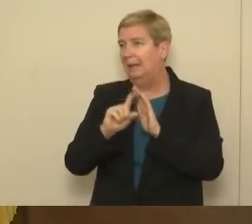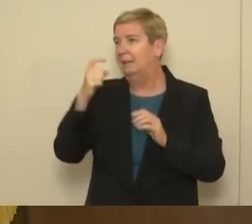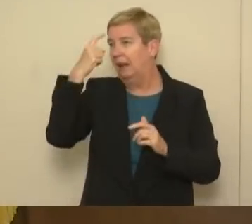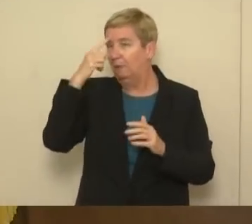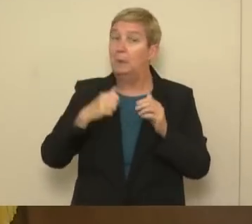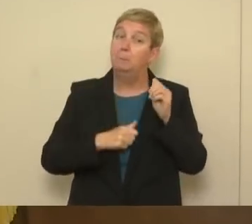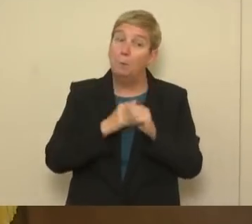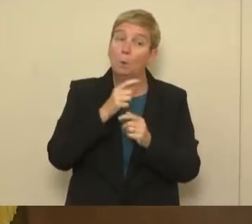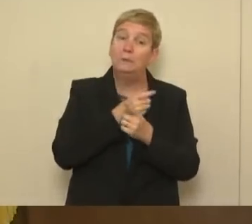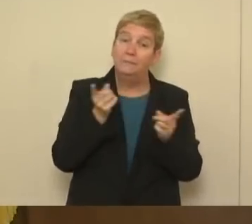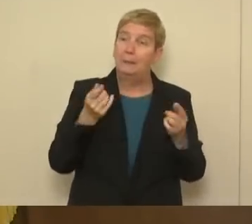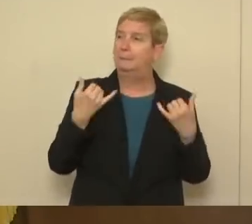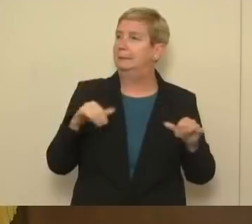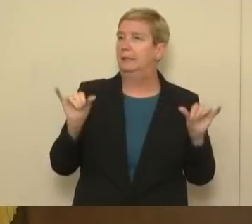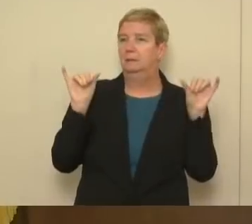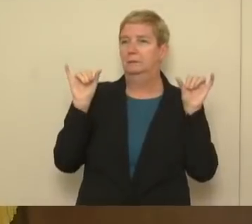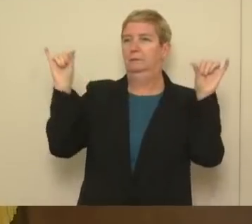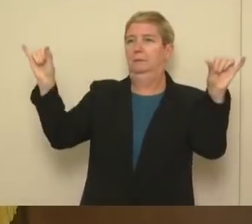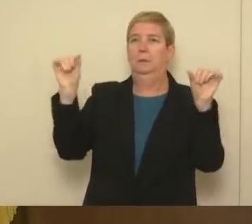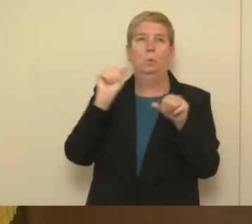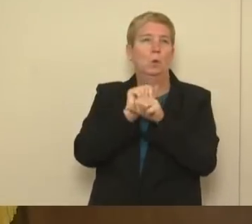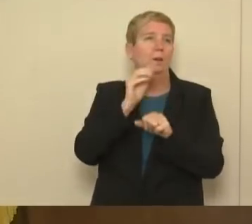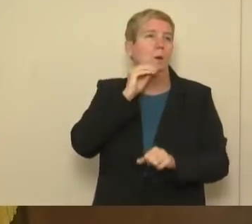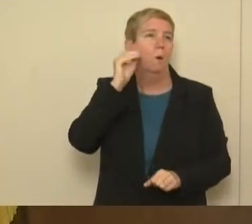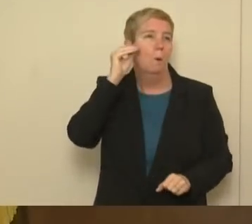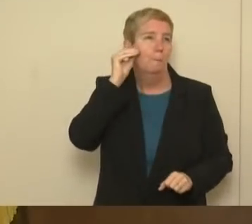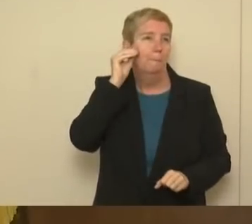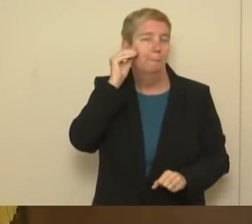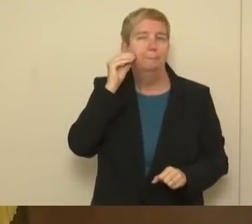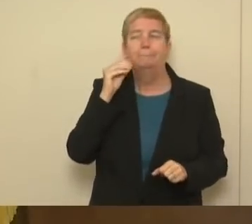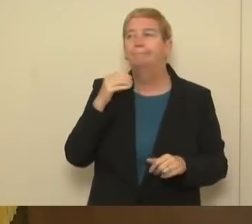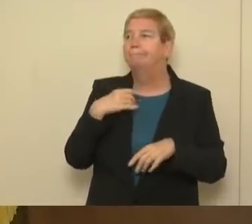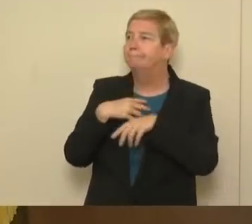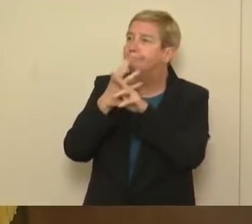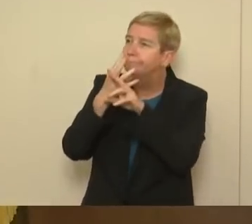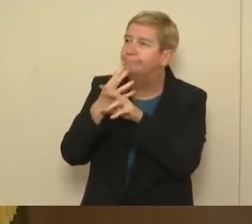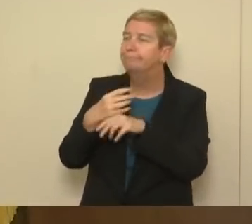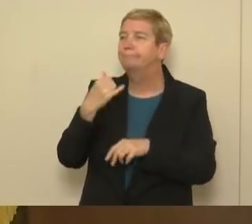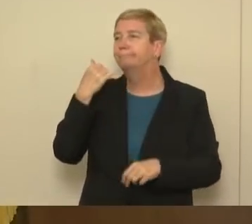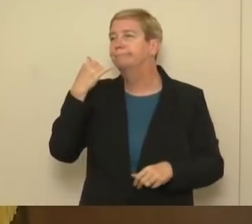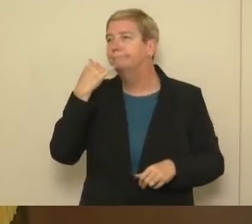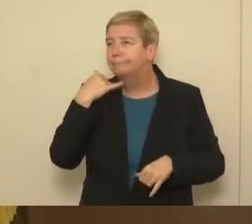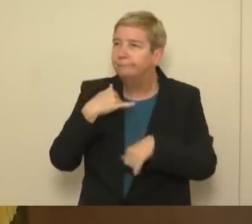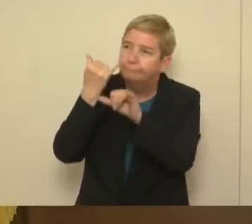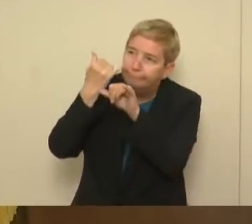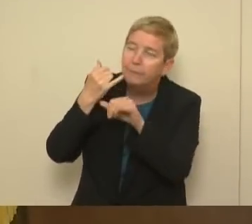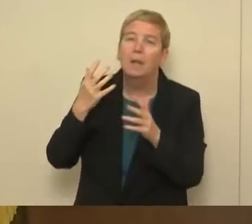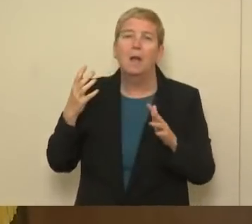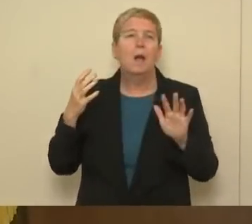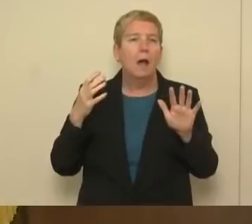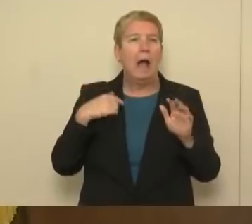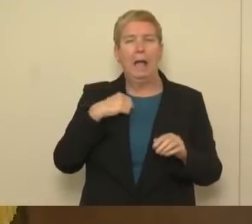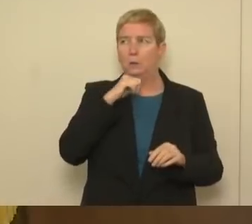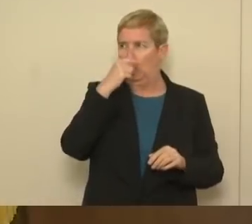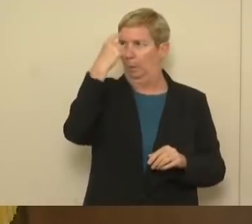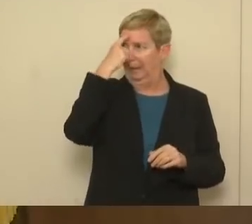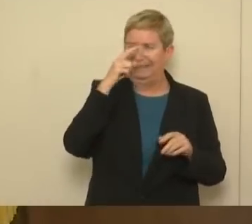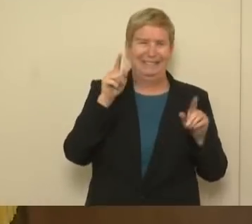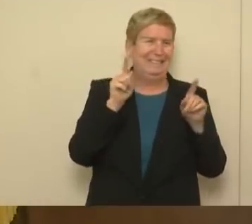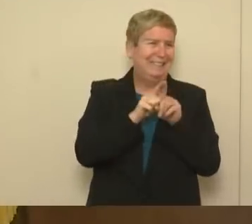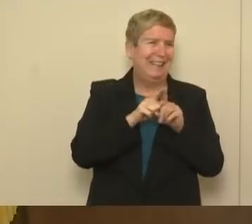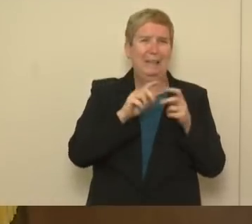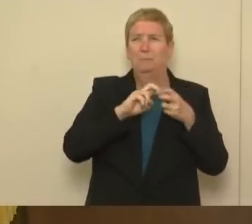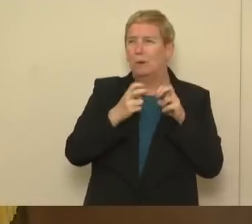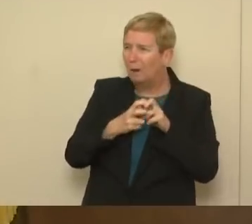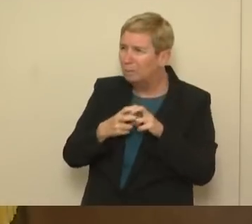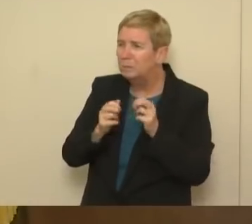do work from home, so telecommuting, that I don't think we've had the same kind of issues where folks can't work,